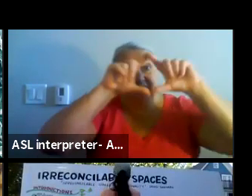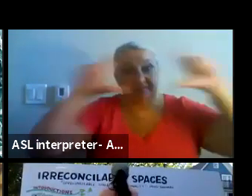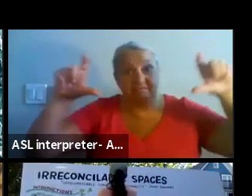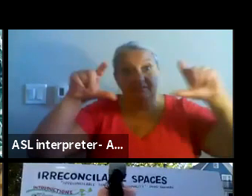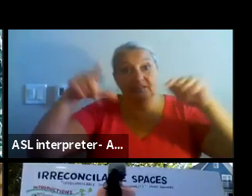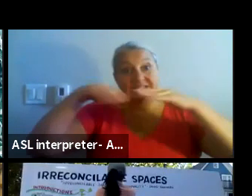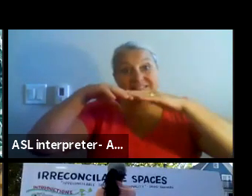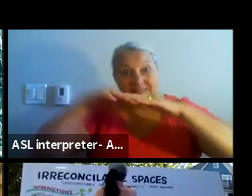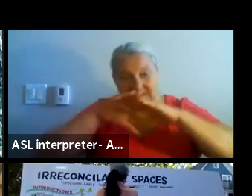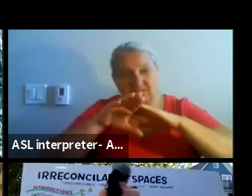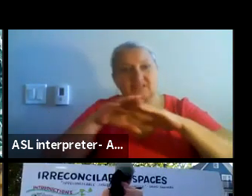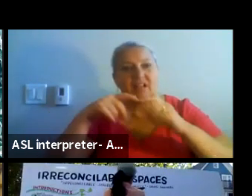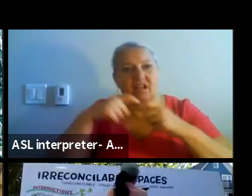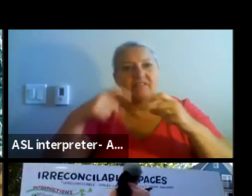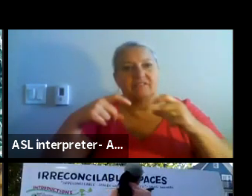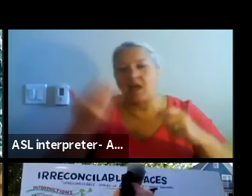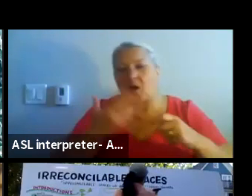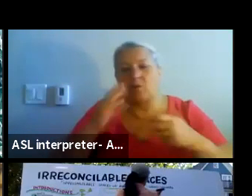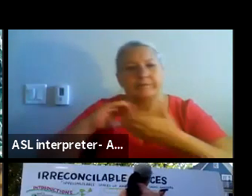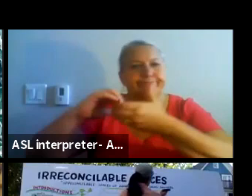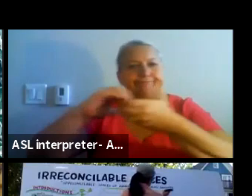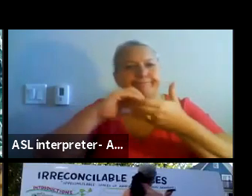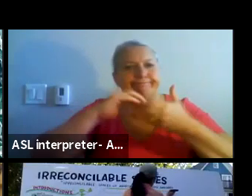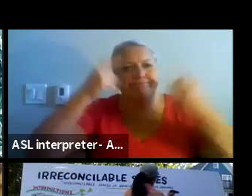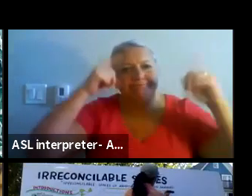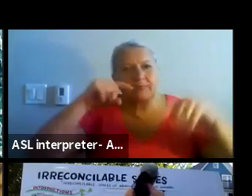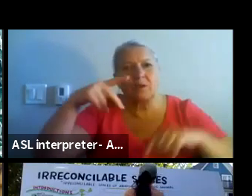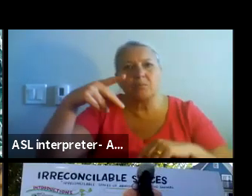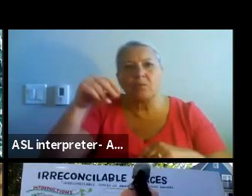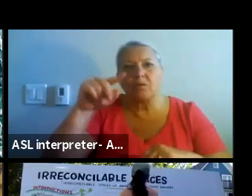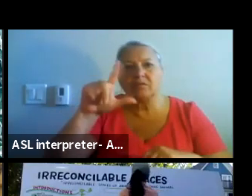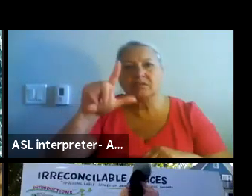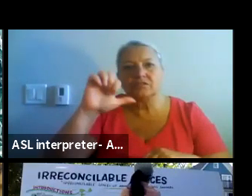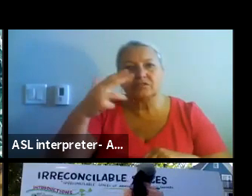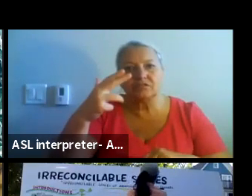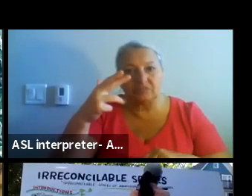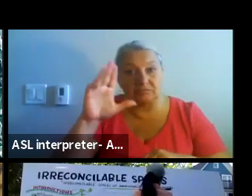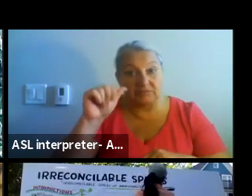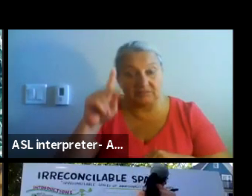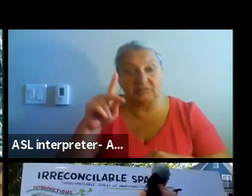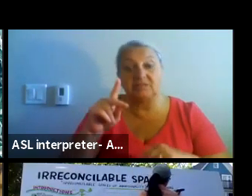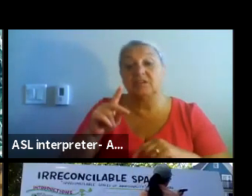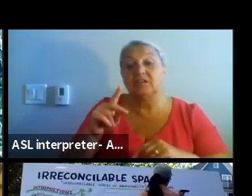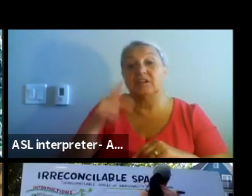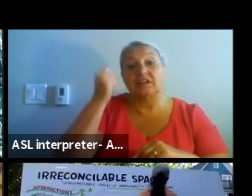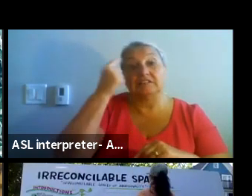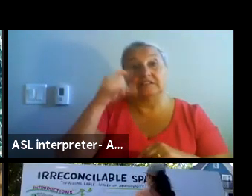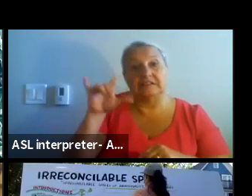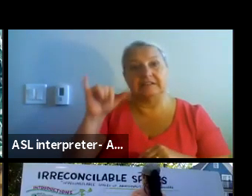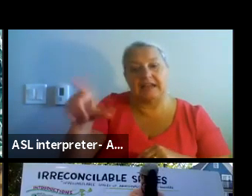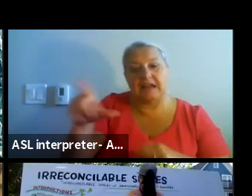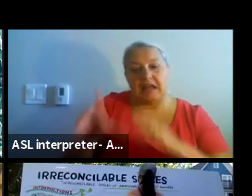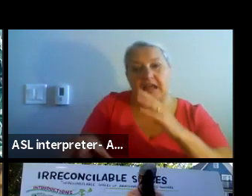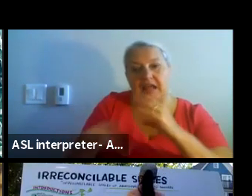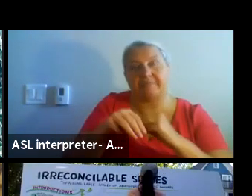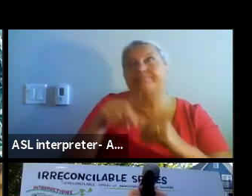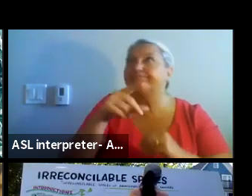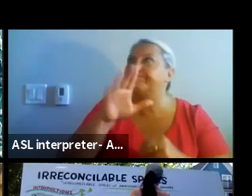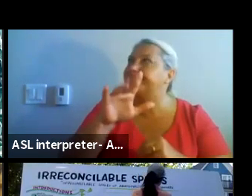of the potlatch ban, which was an amendment to the Indian Act of